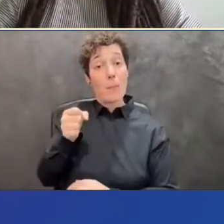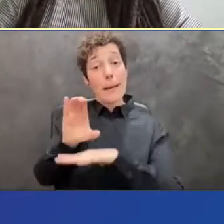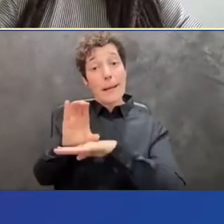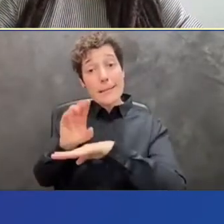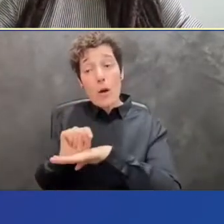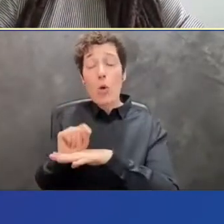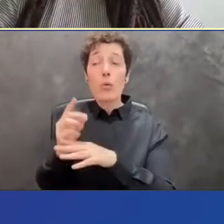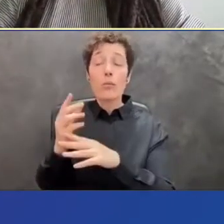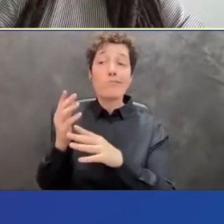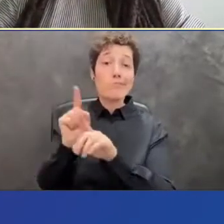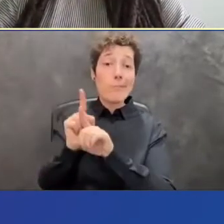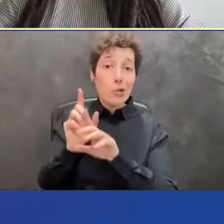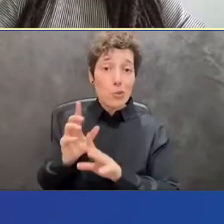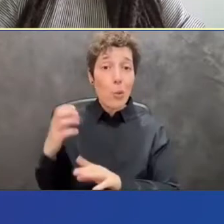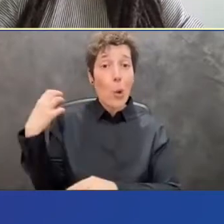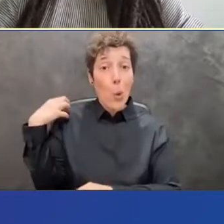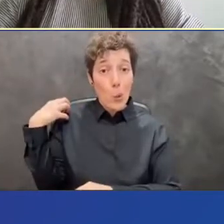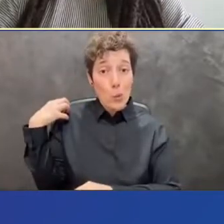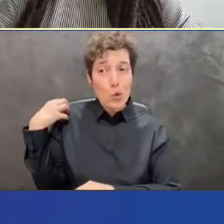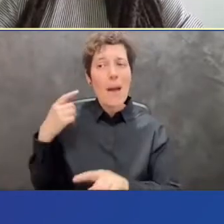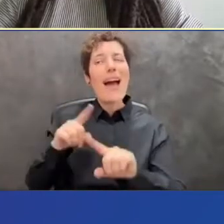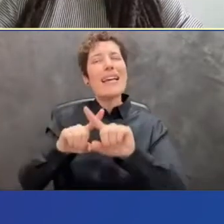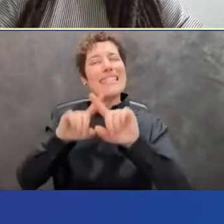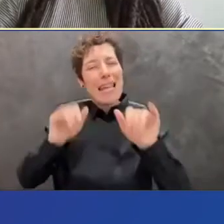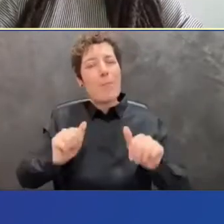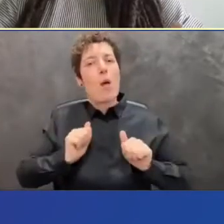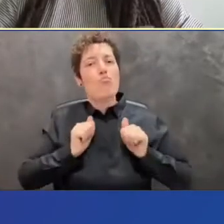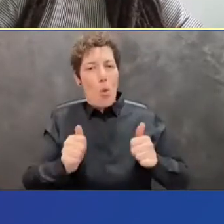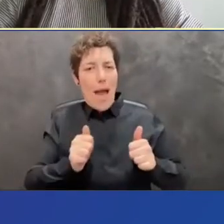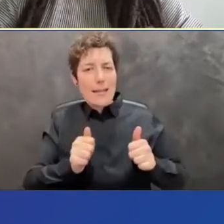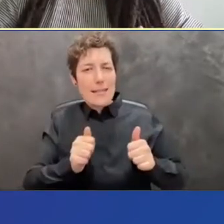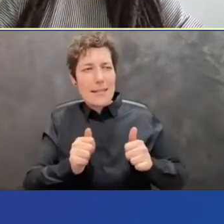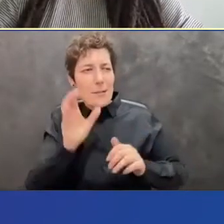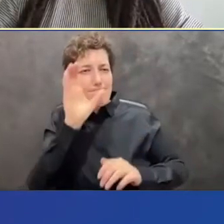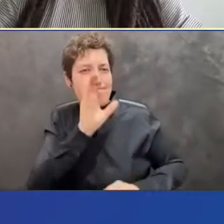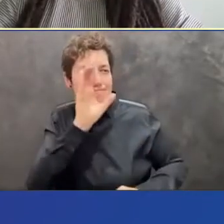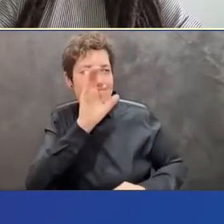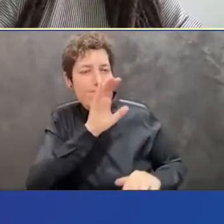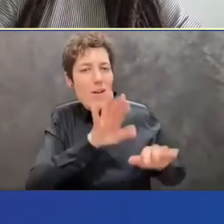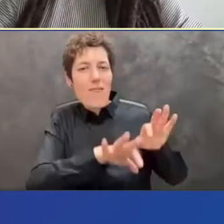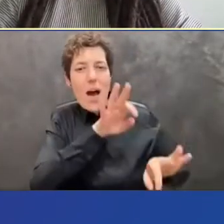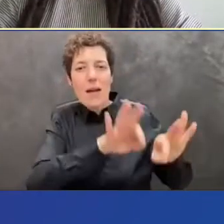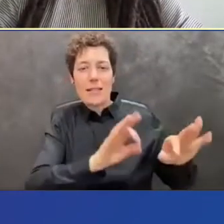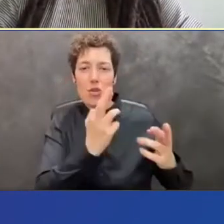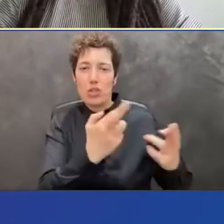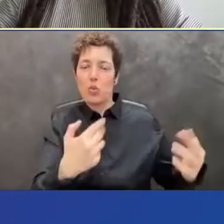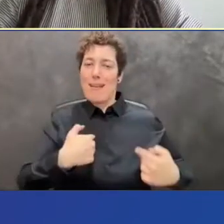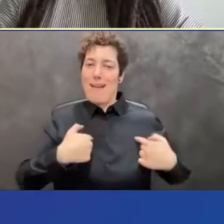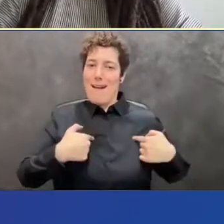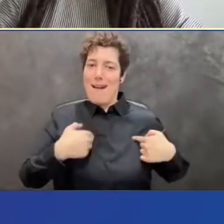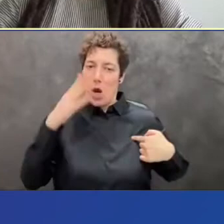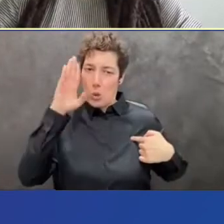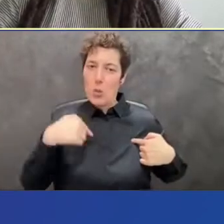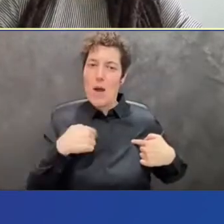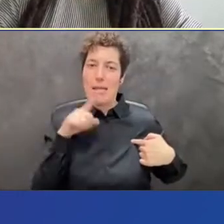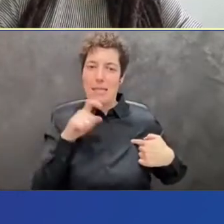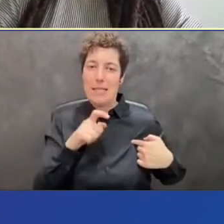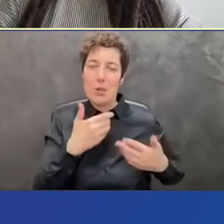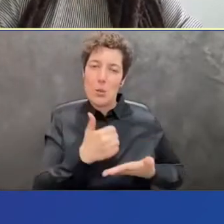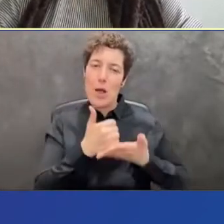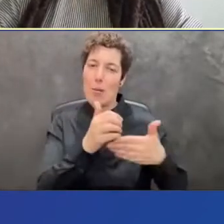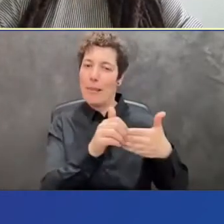me, but also, you know, being proactive about how I needed the resources that I needed to best lead the organization.